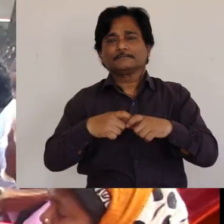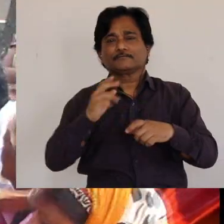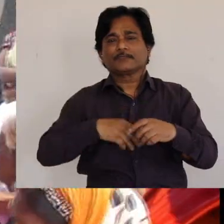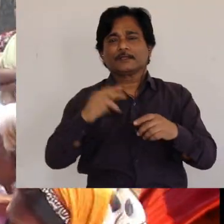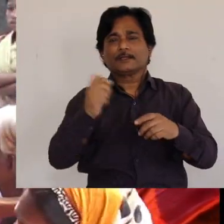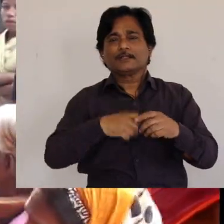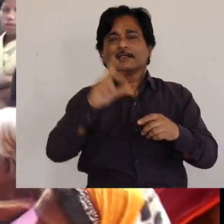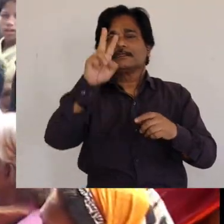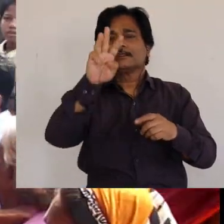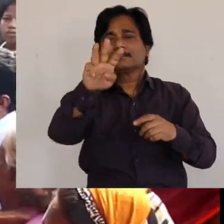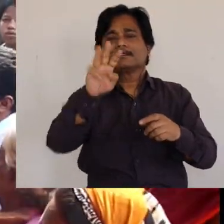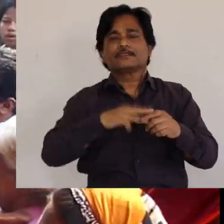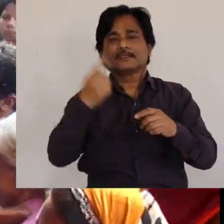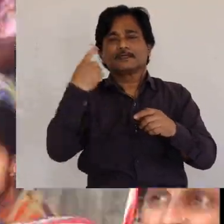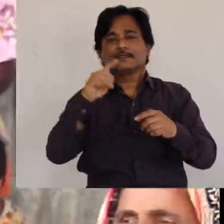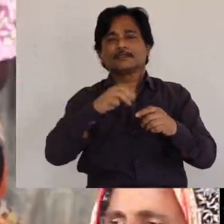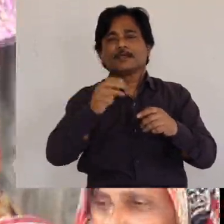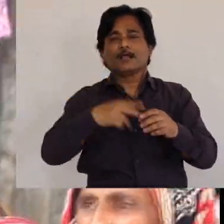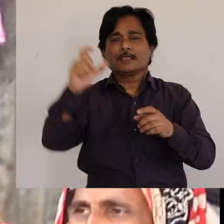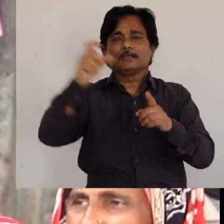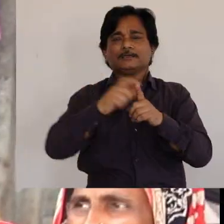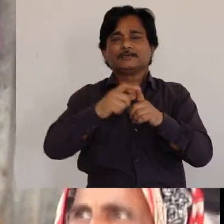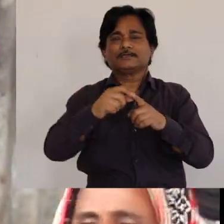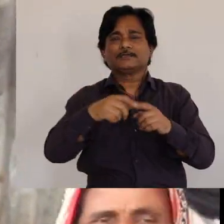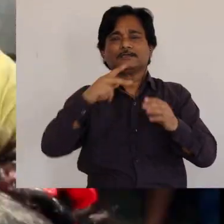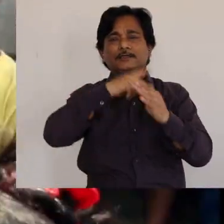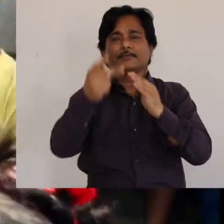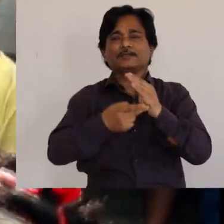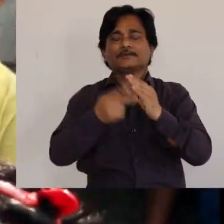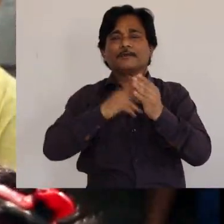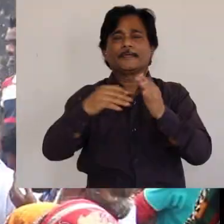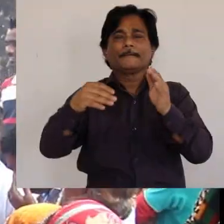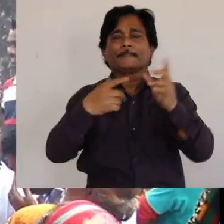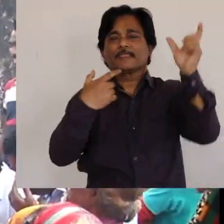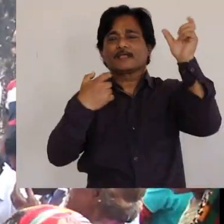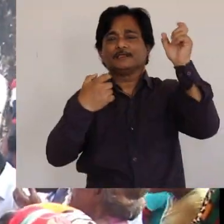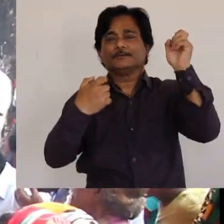On day 3, participants visited one of CDD's project sites in Ghazipur.